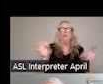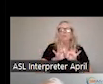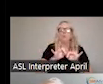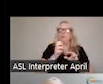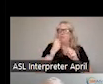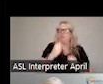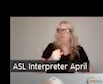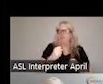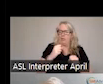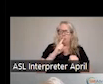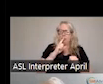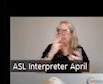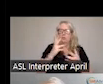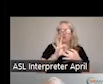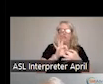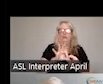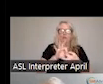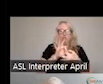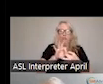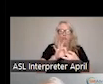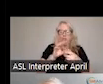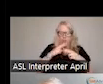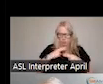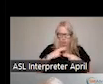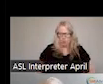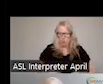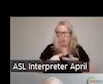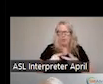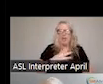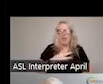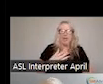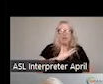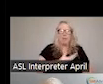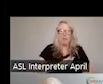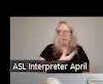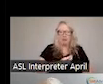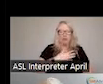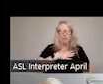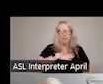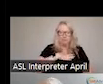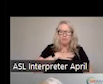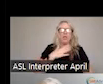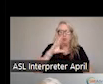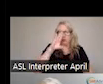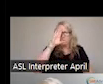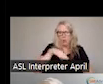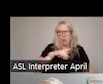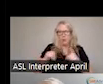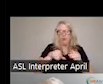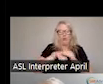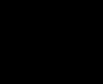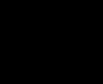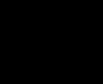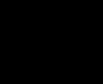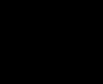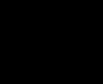all is relationships. To be human, to be compassionate. We know from experience that immediate access to help, hope, and